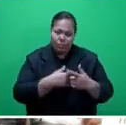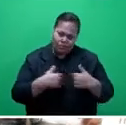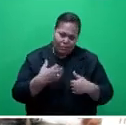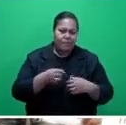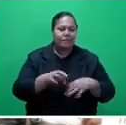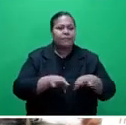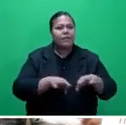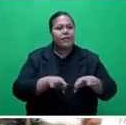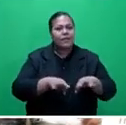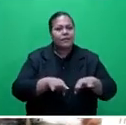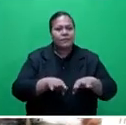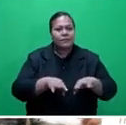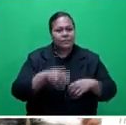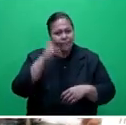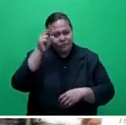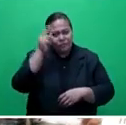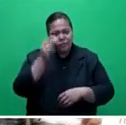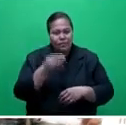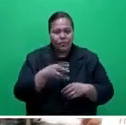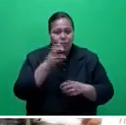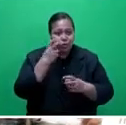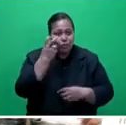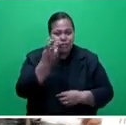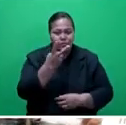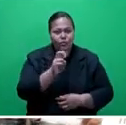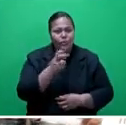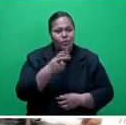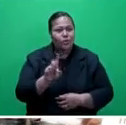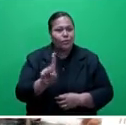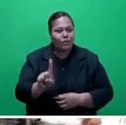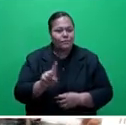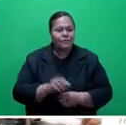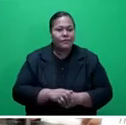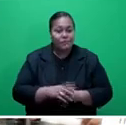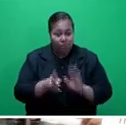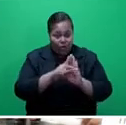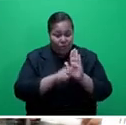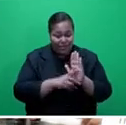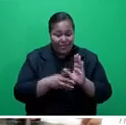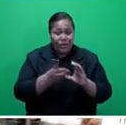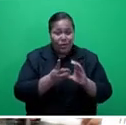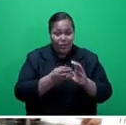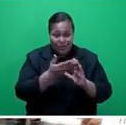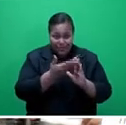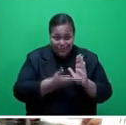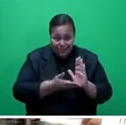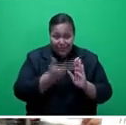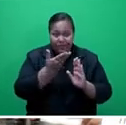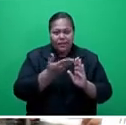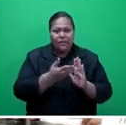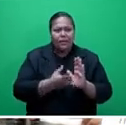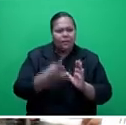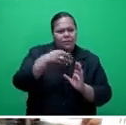the Fijian Tourism 2021. These policy documents will take into consideration, Mr. Speaker,